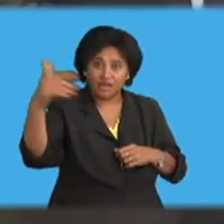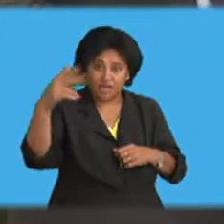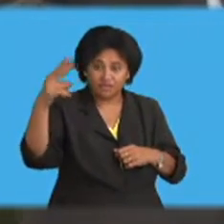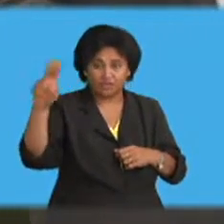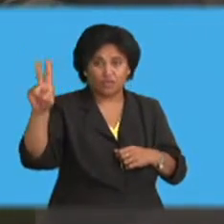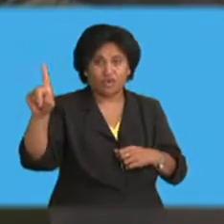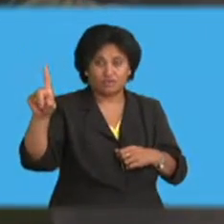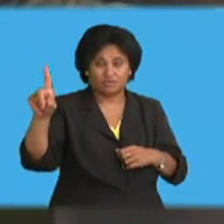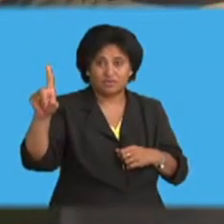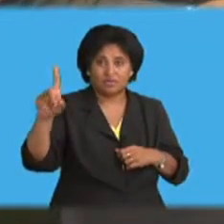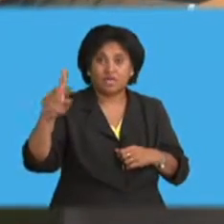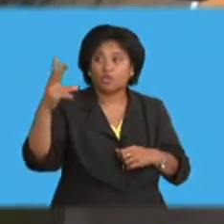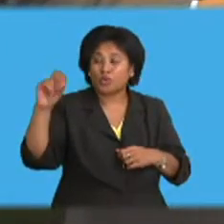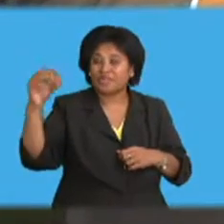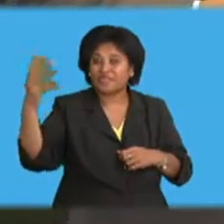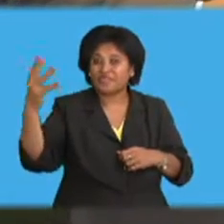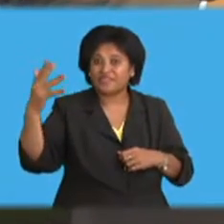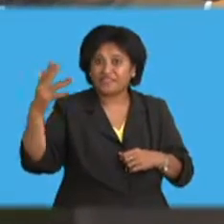2015,